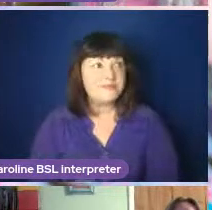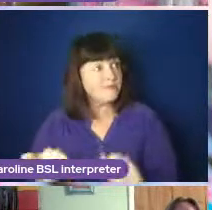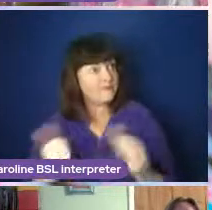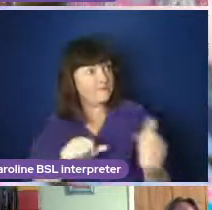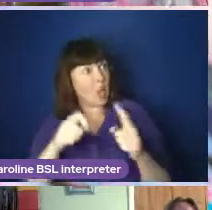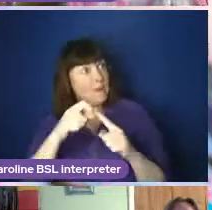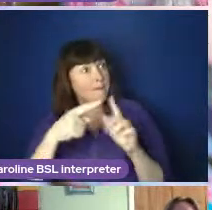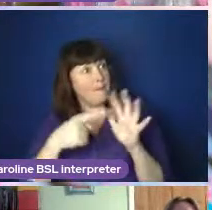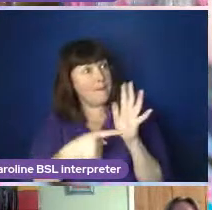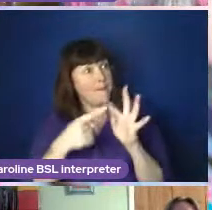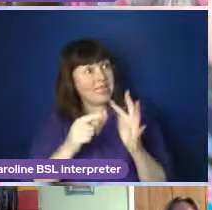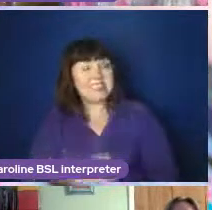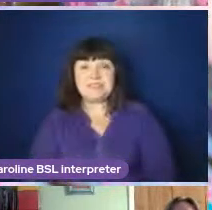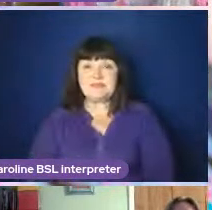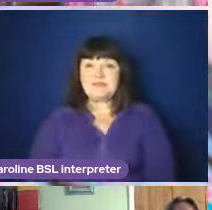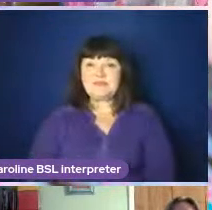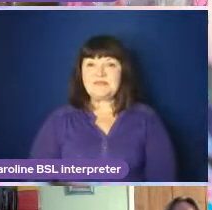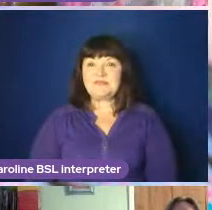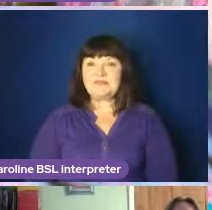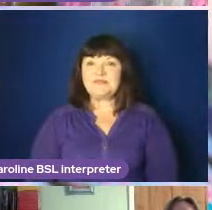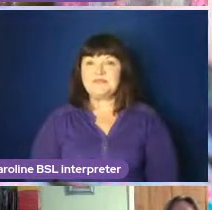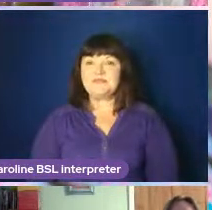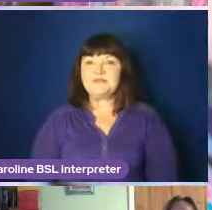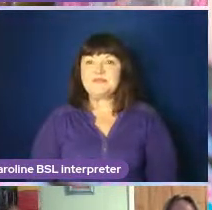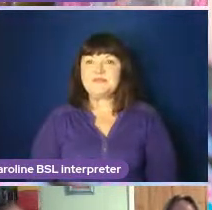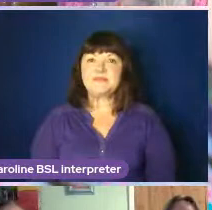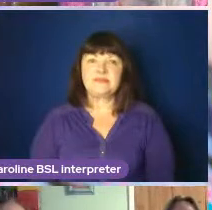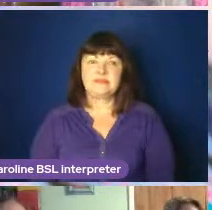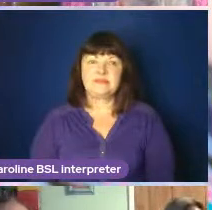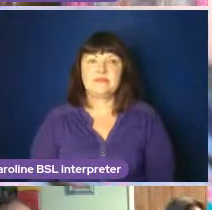at yours. If we can get it up on the screen.